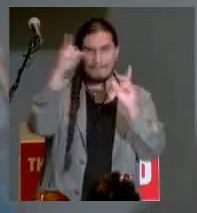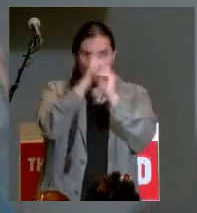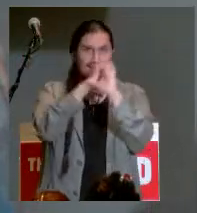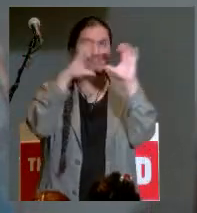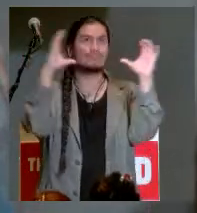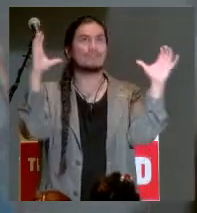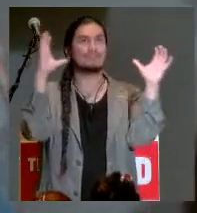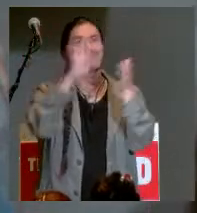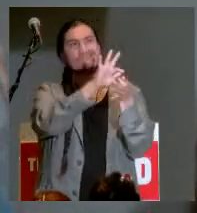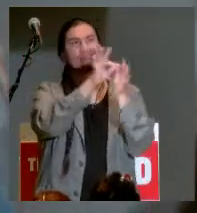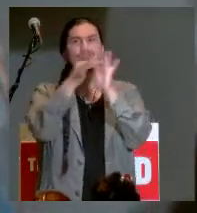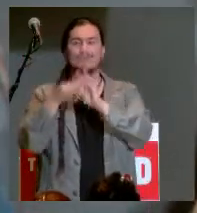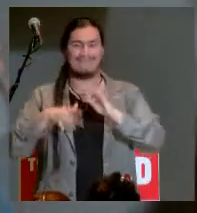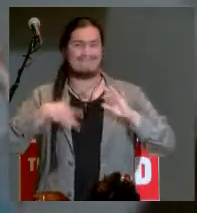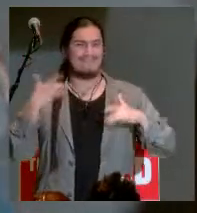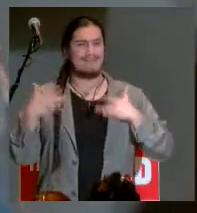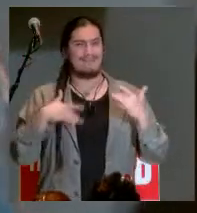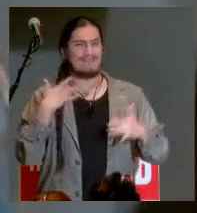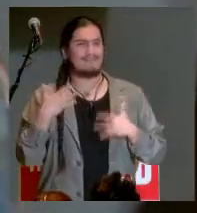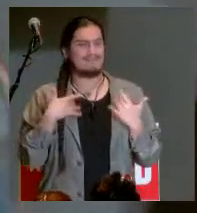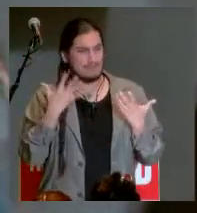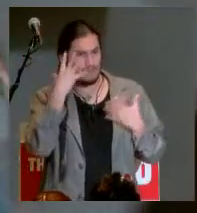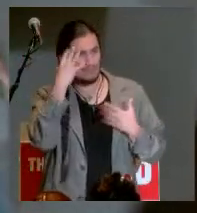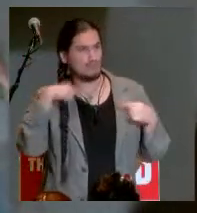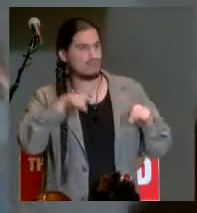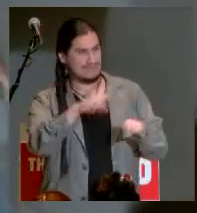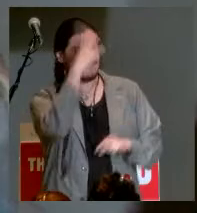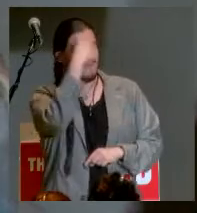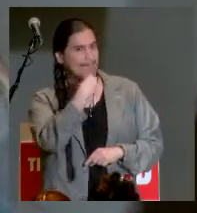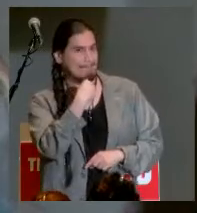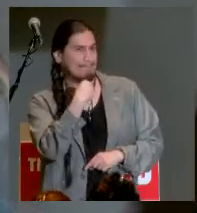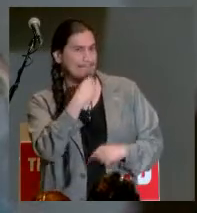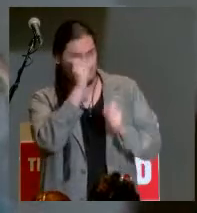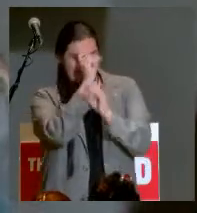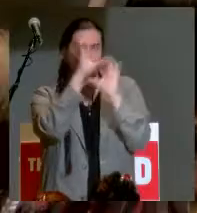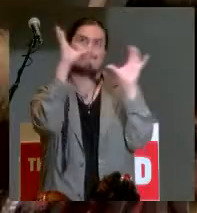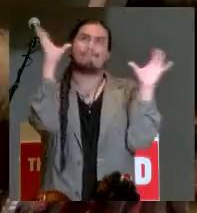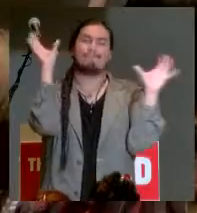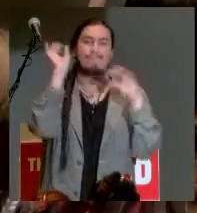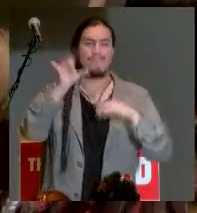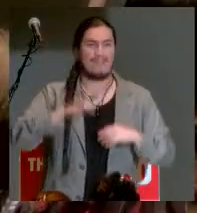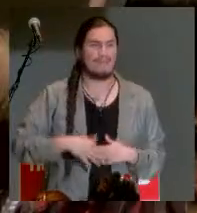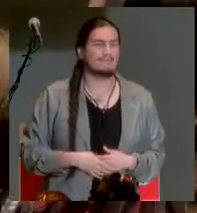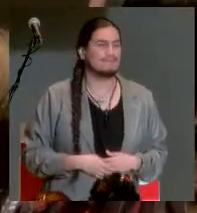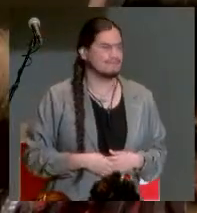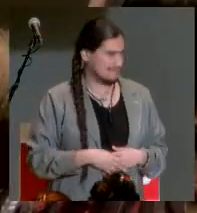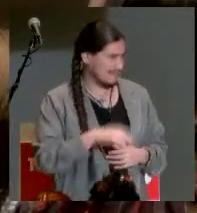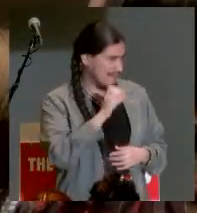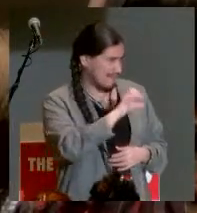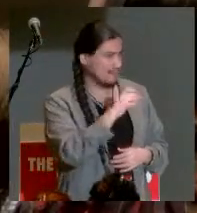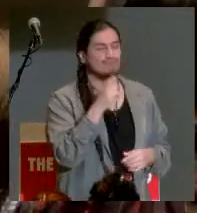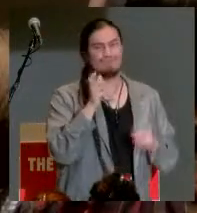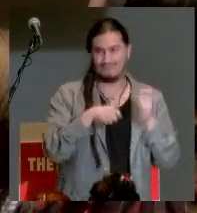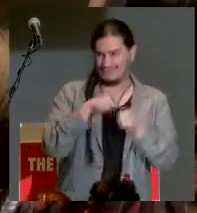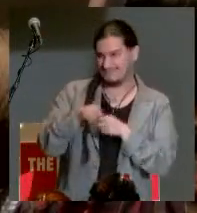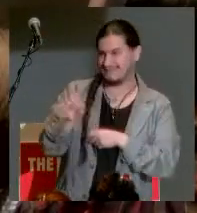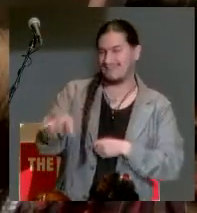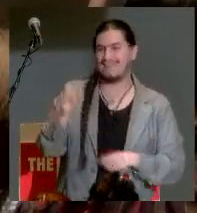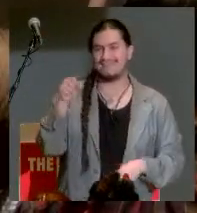imagination interpreting sensations that you feel while you're asleep. Psychoautomatism, is that one of the? That's exactly what it